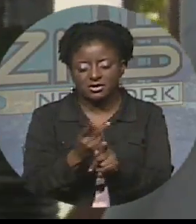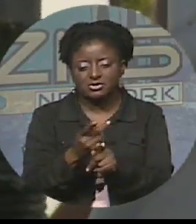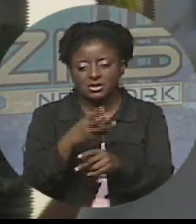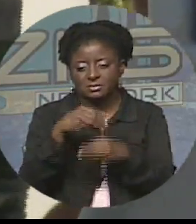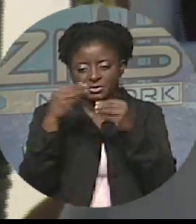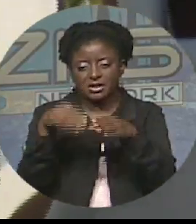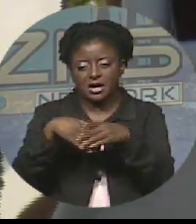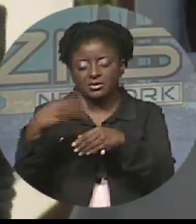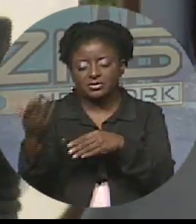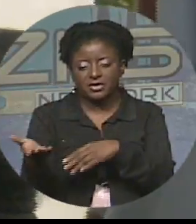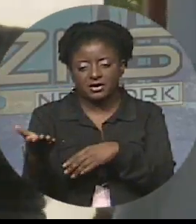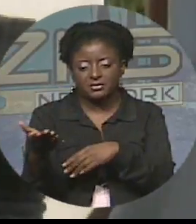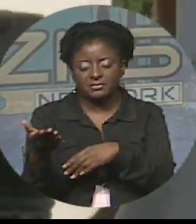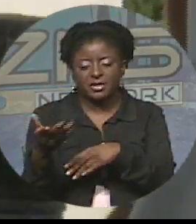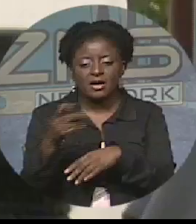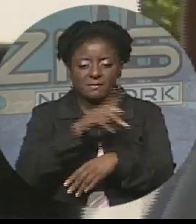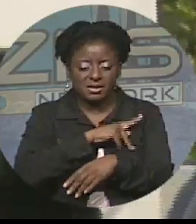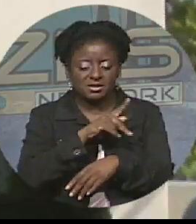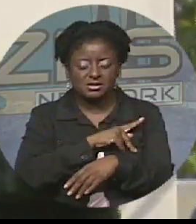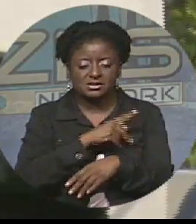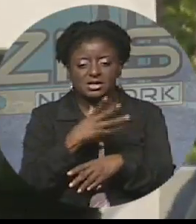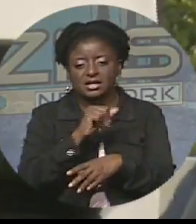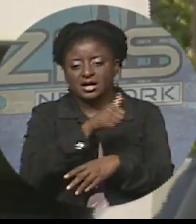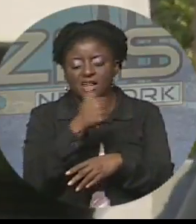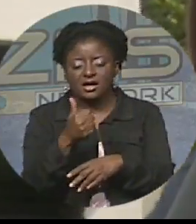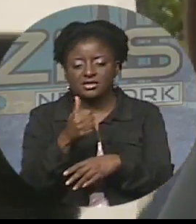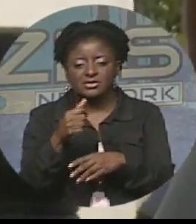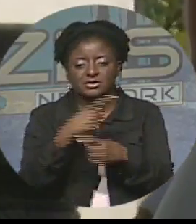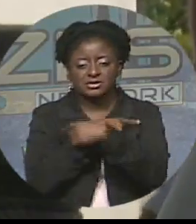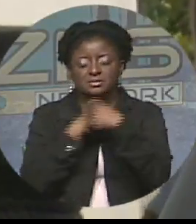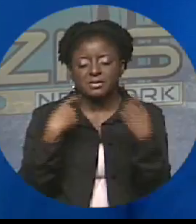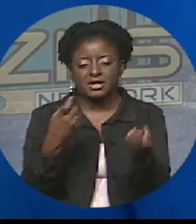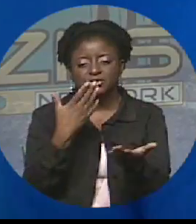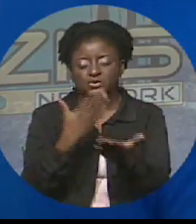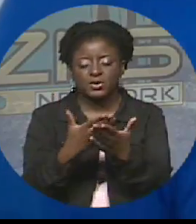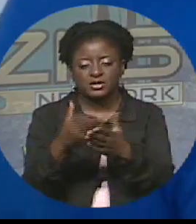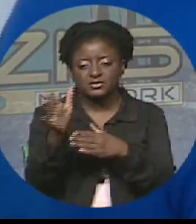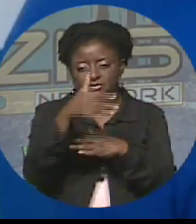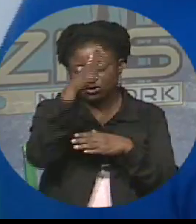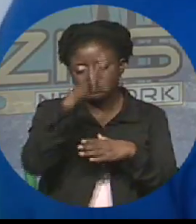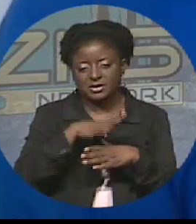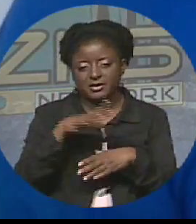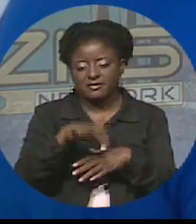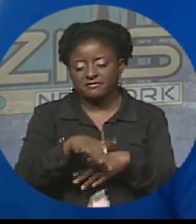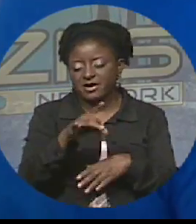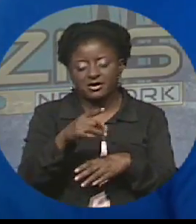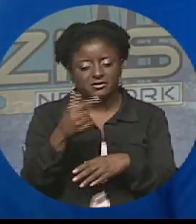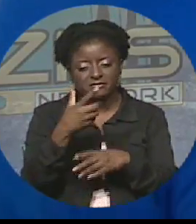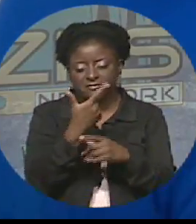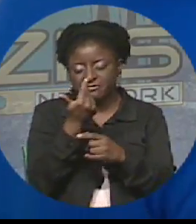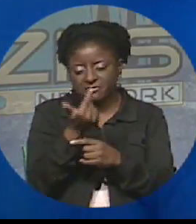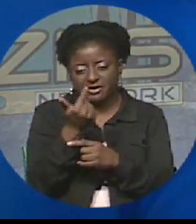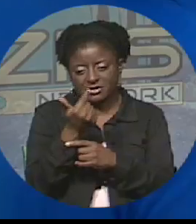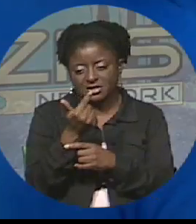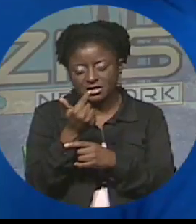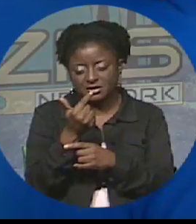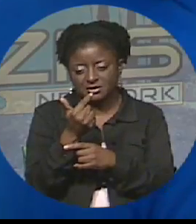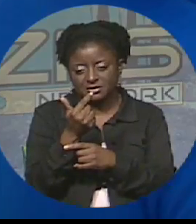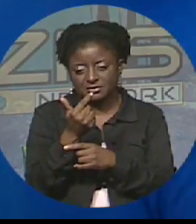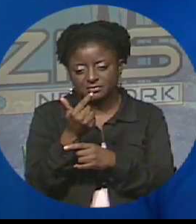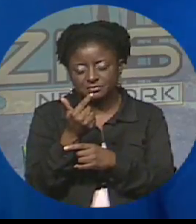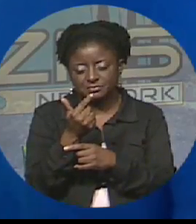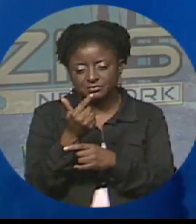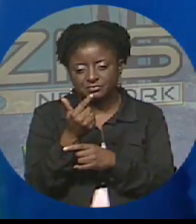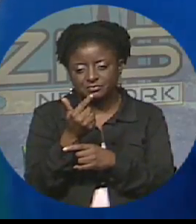and other Spanish Wells fishermen say they found very little when they fished the Bahama banks at the opening of the crawfish season. The crew of the Papa